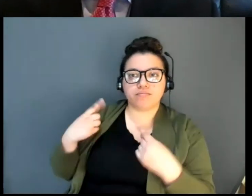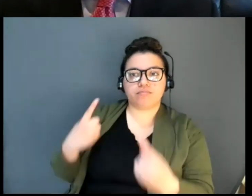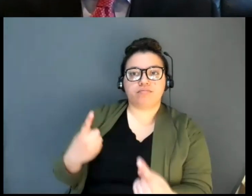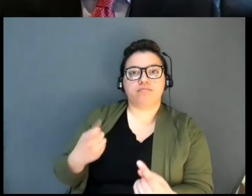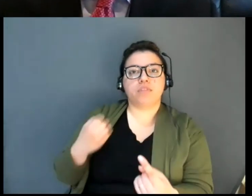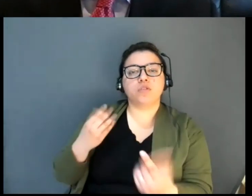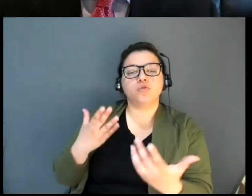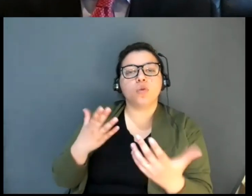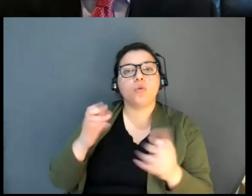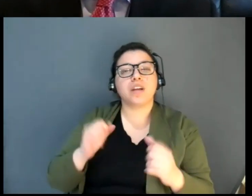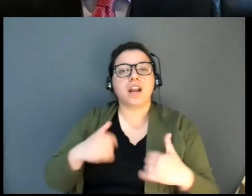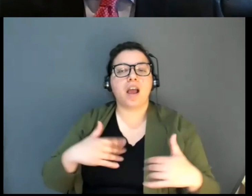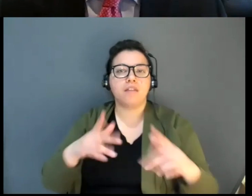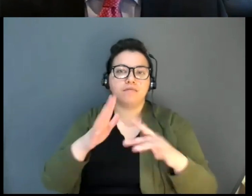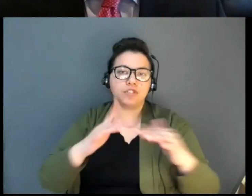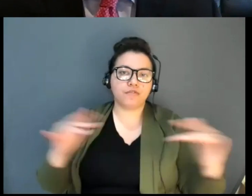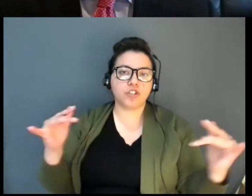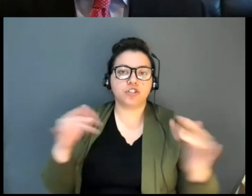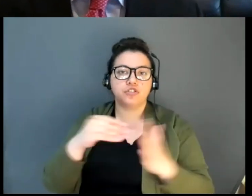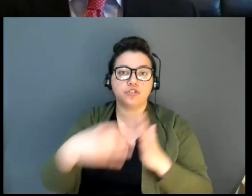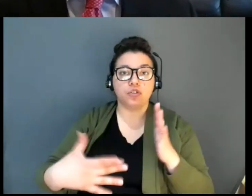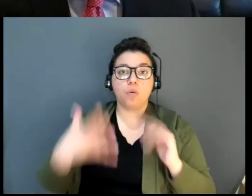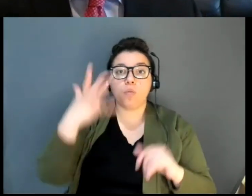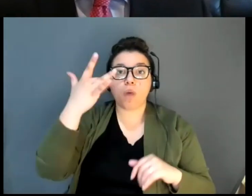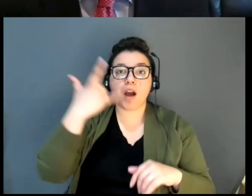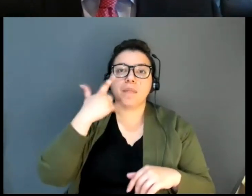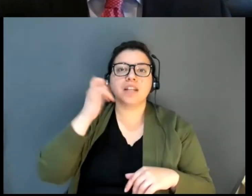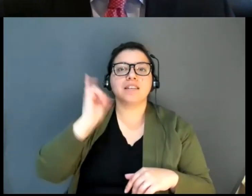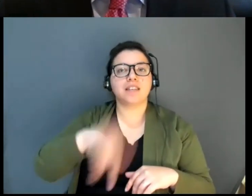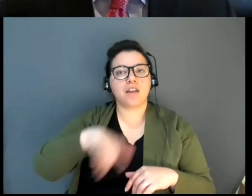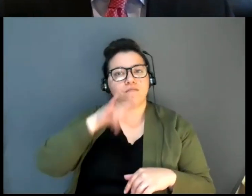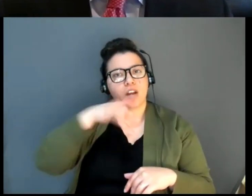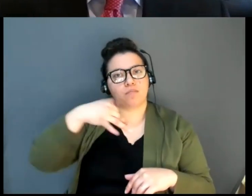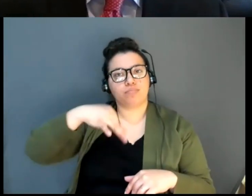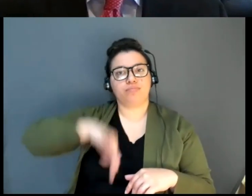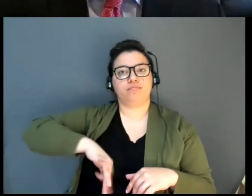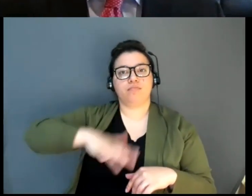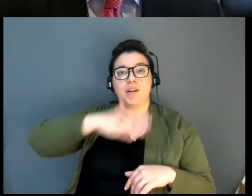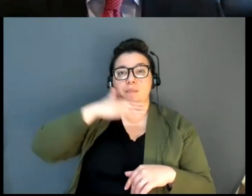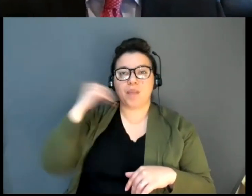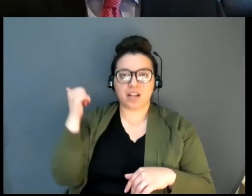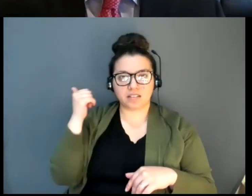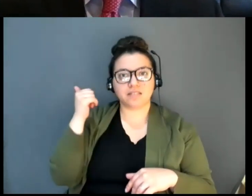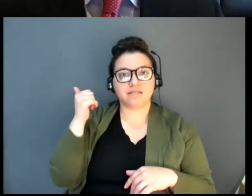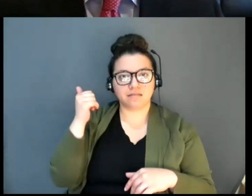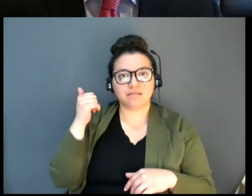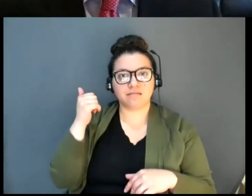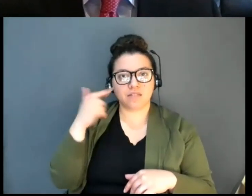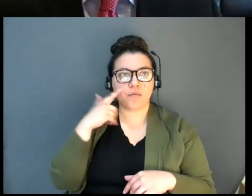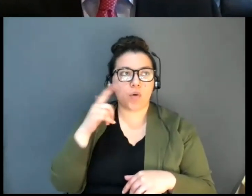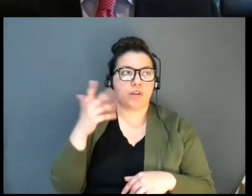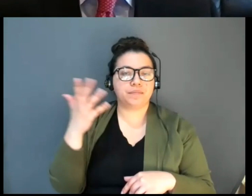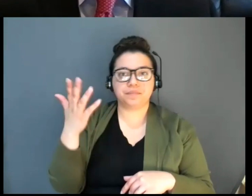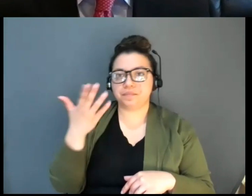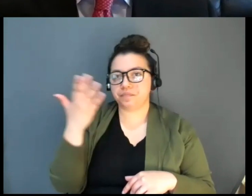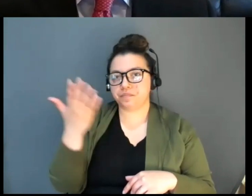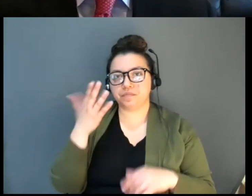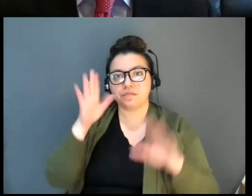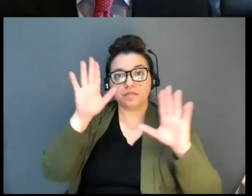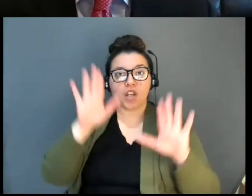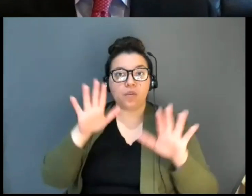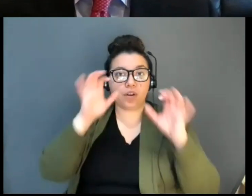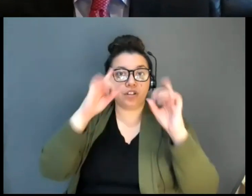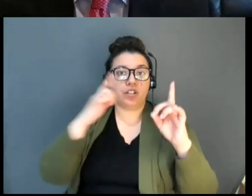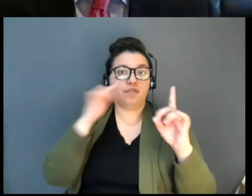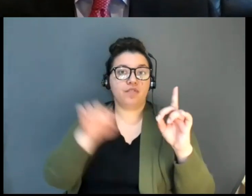can have a very diverse set of students, because they find that works the best in terms of getting great education for all of